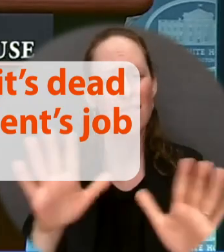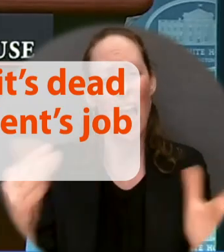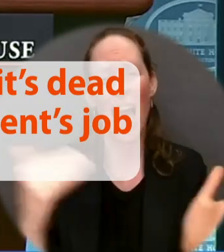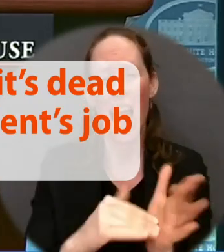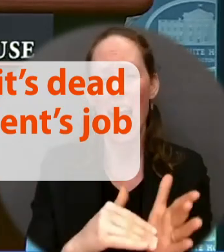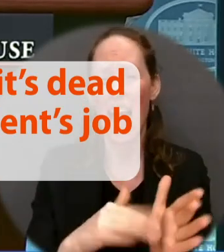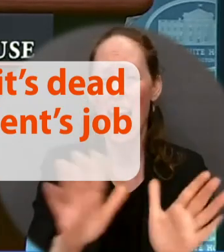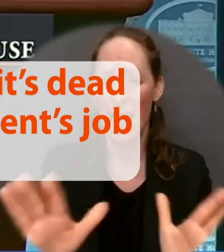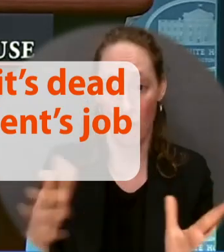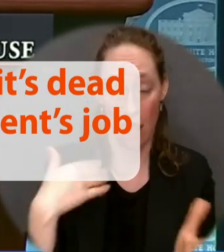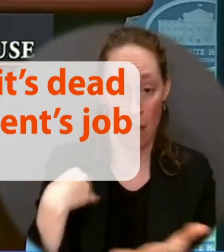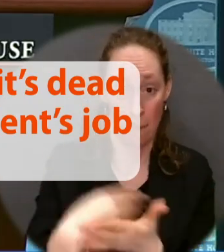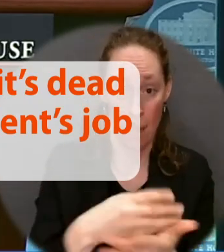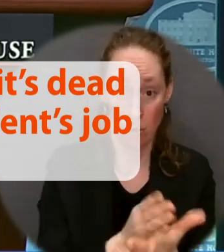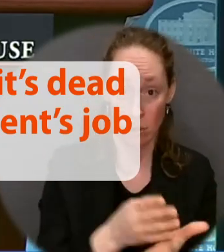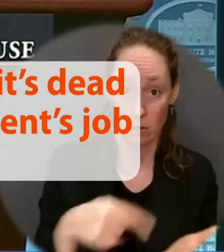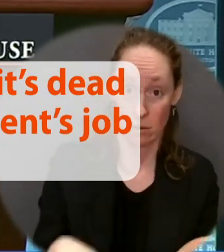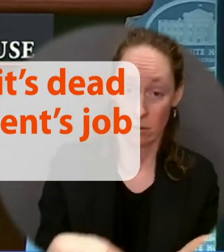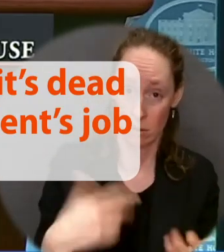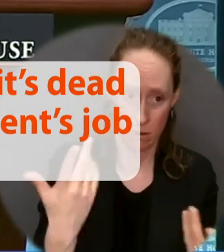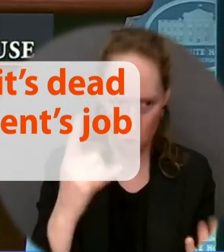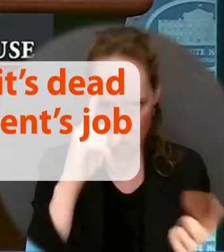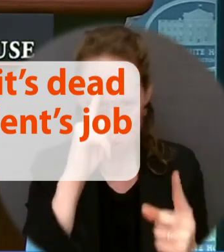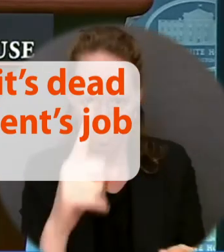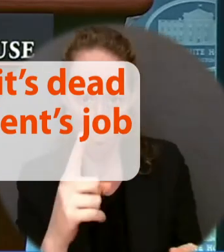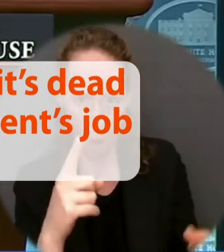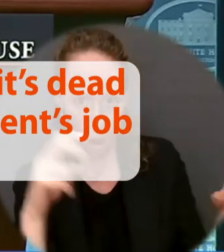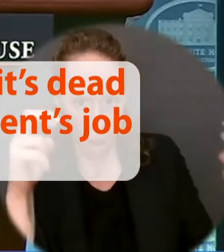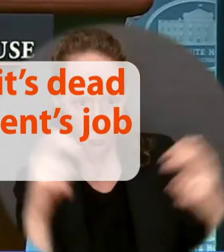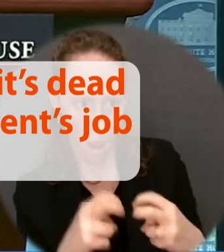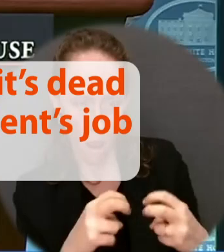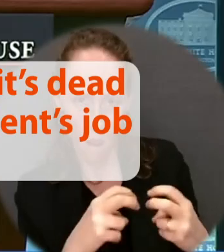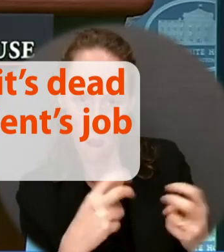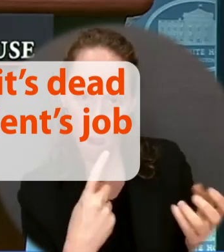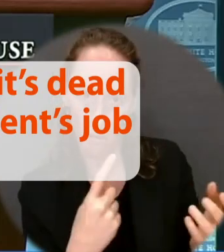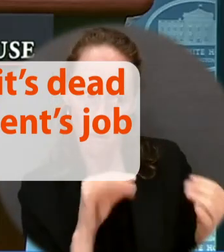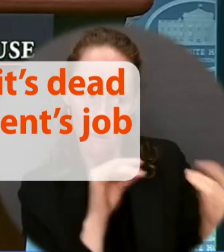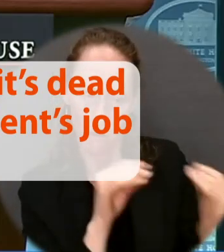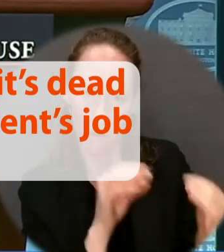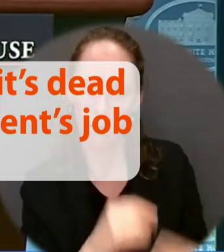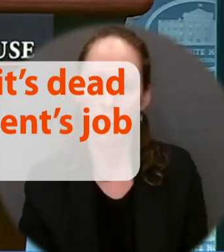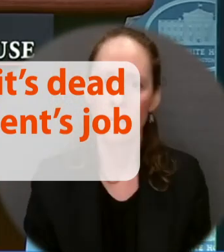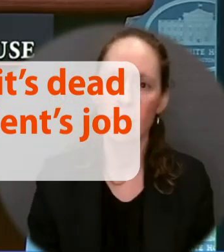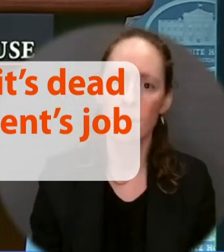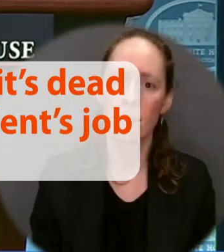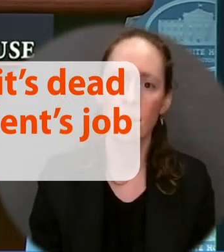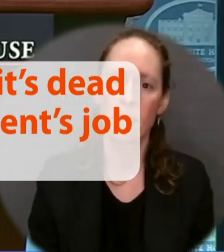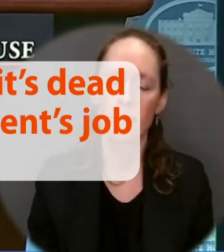of a conversation. So budgets, this is the president's job.